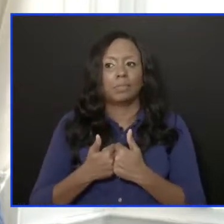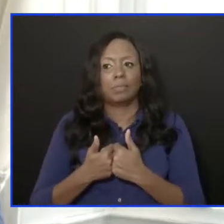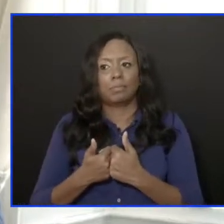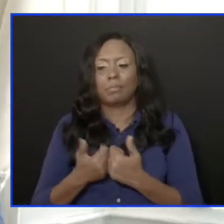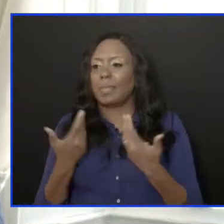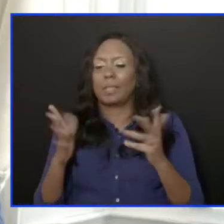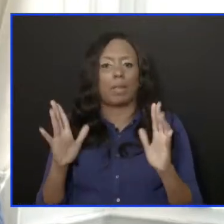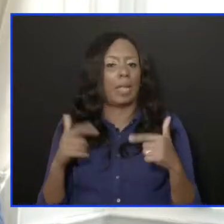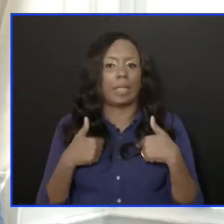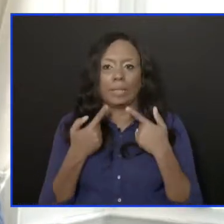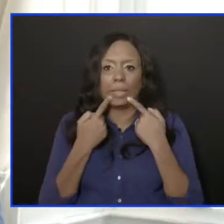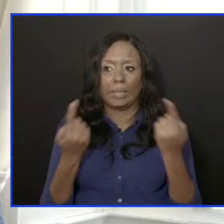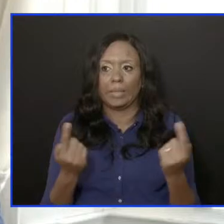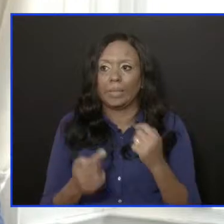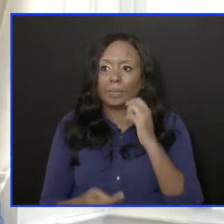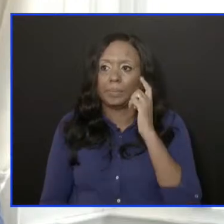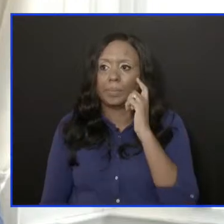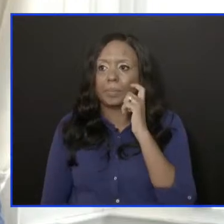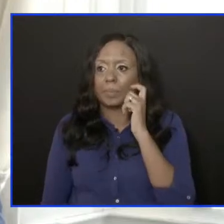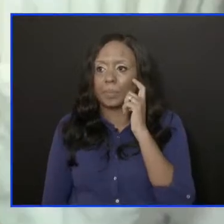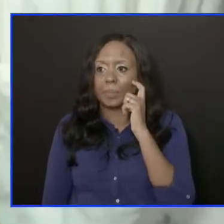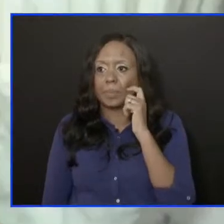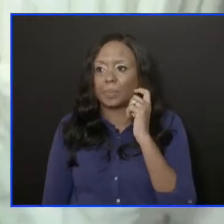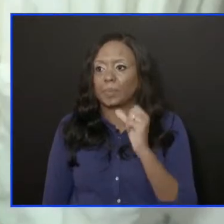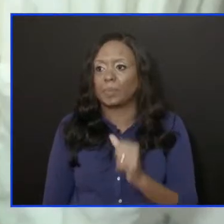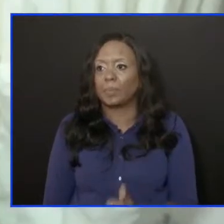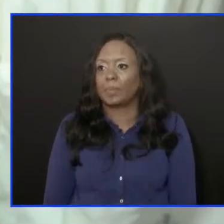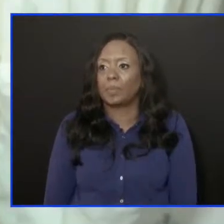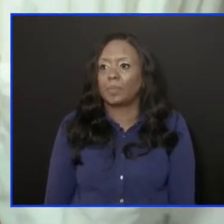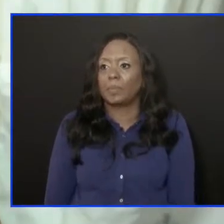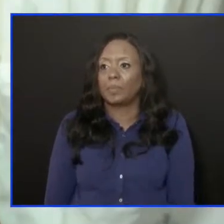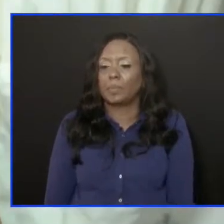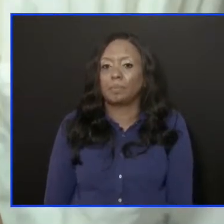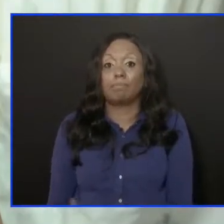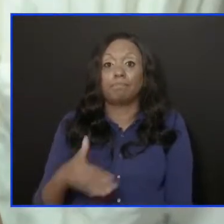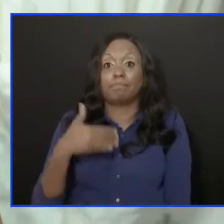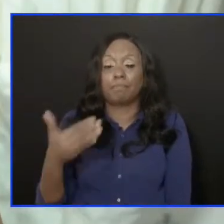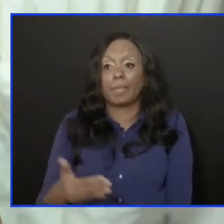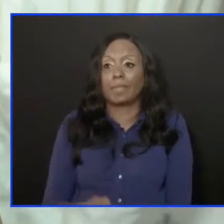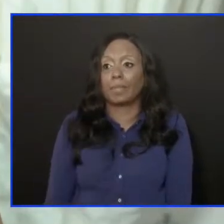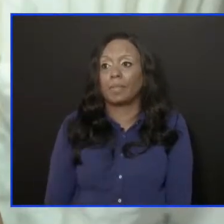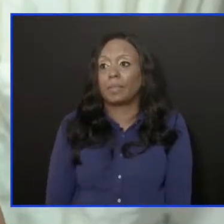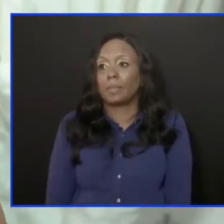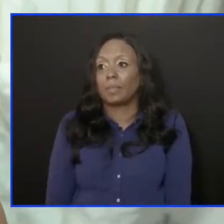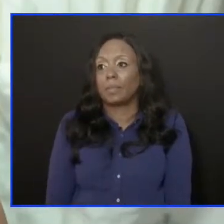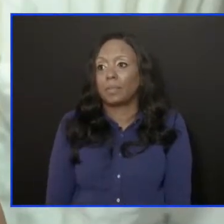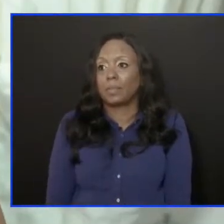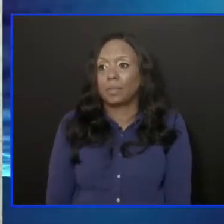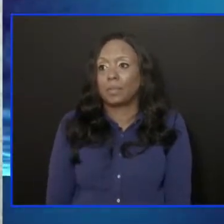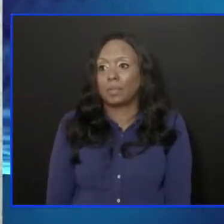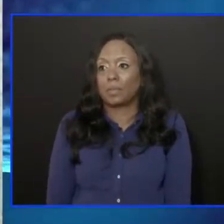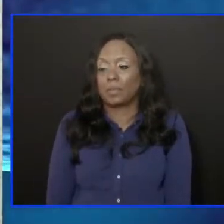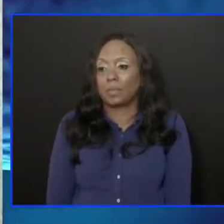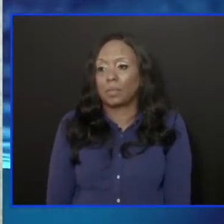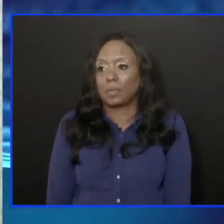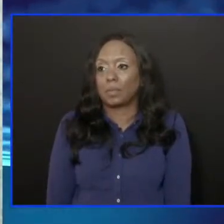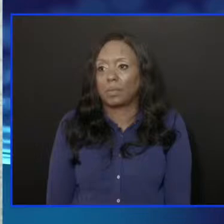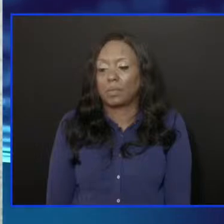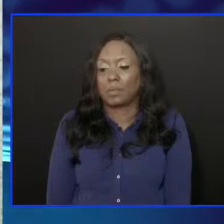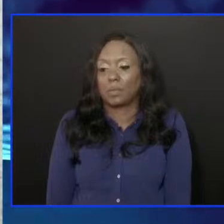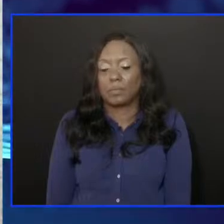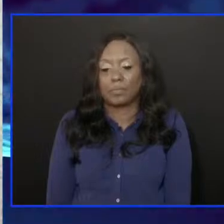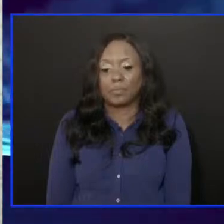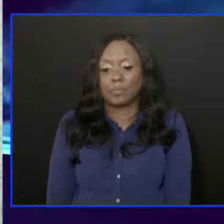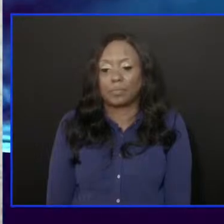all I can say on that at this particular point. Thanks. Next question. I just have one more question for Dr. Ford in